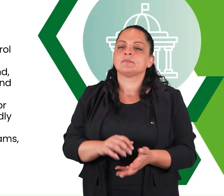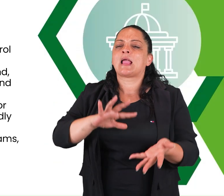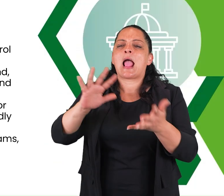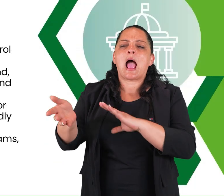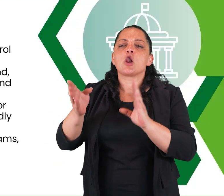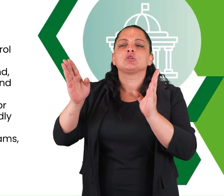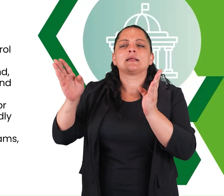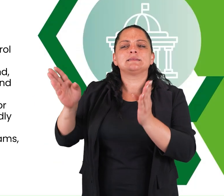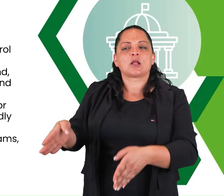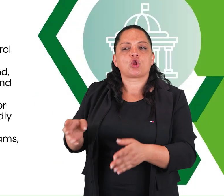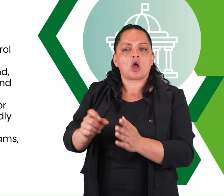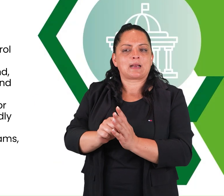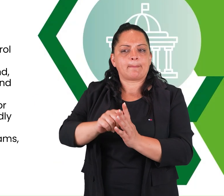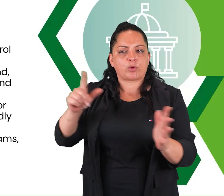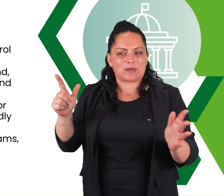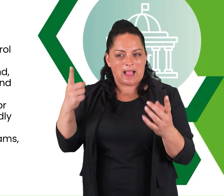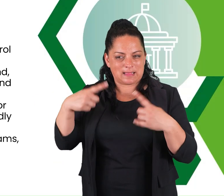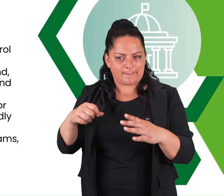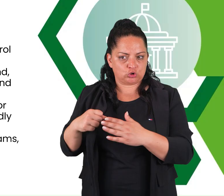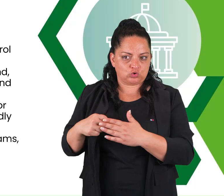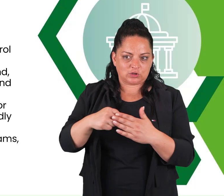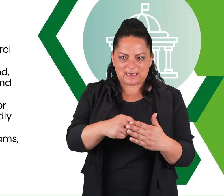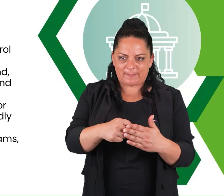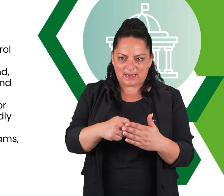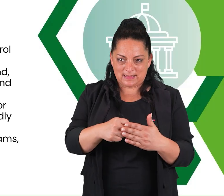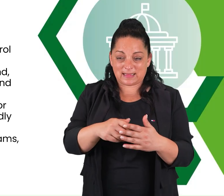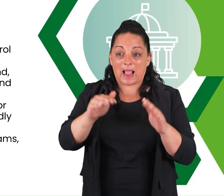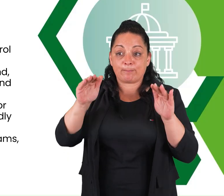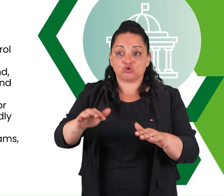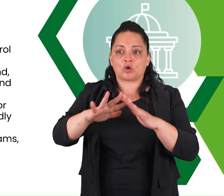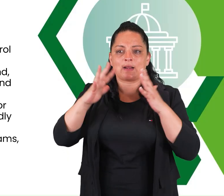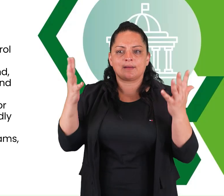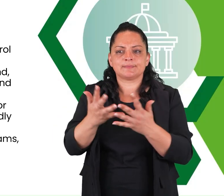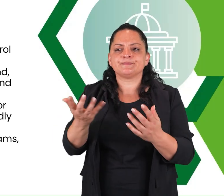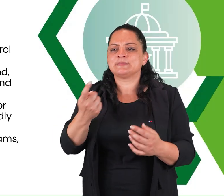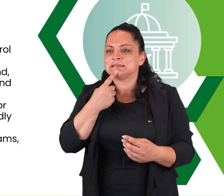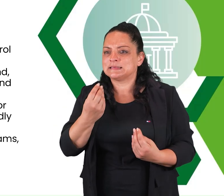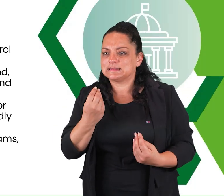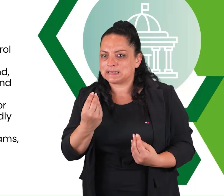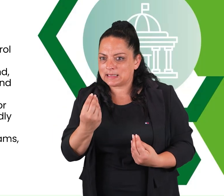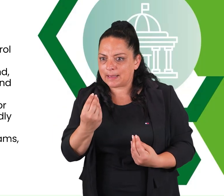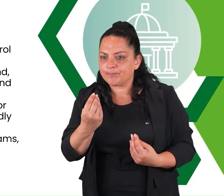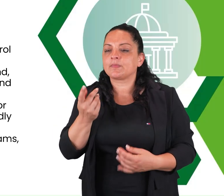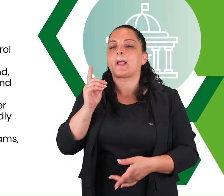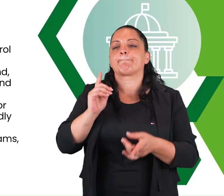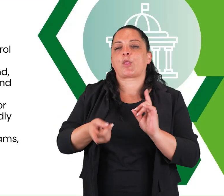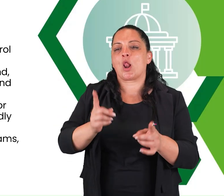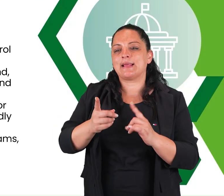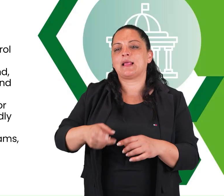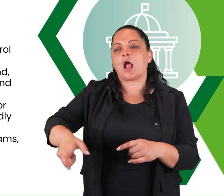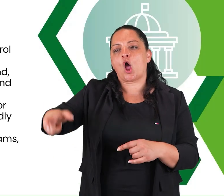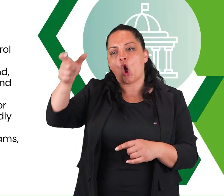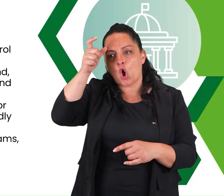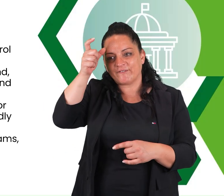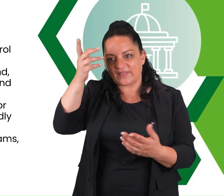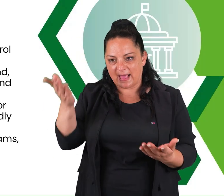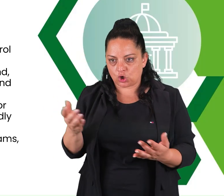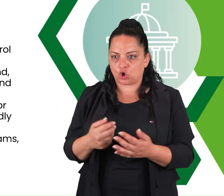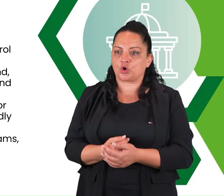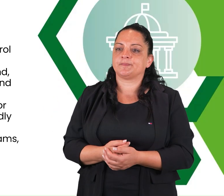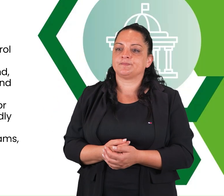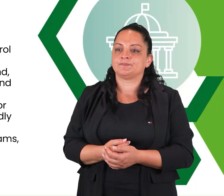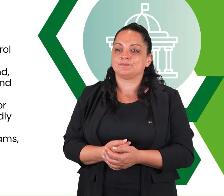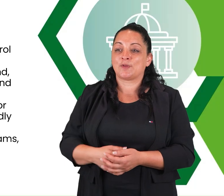has major effect on sustainability and environmental protection is role of policies and